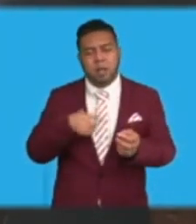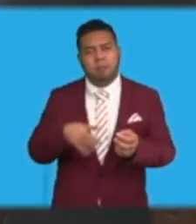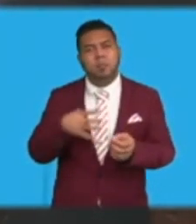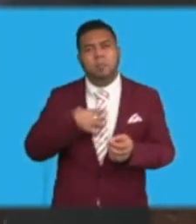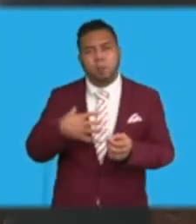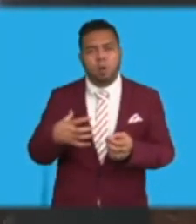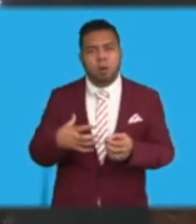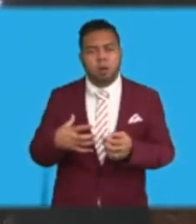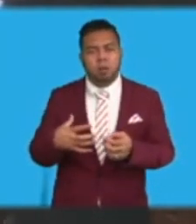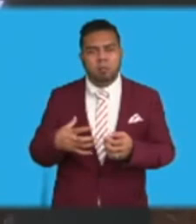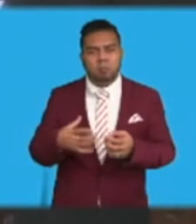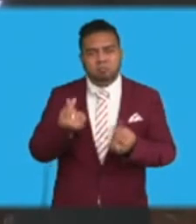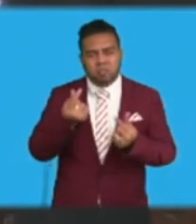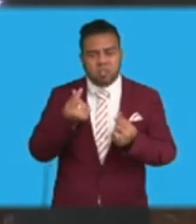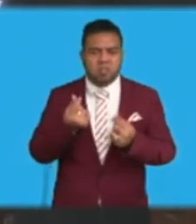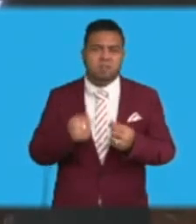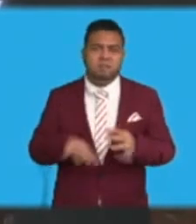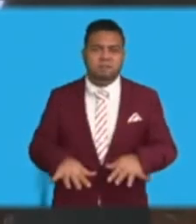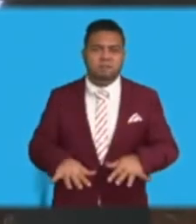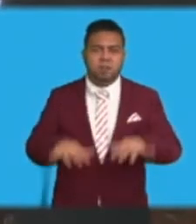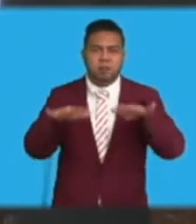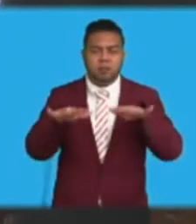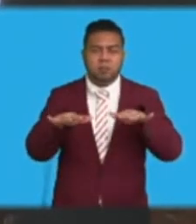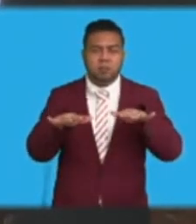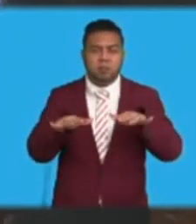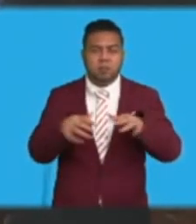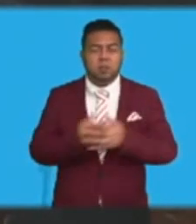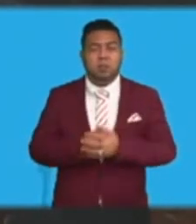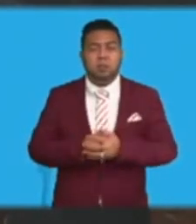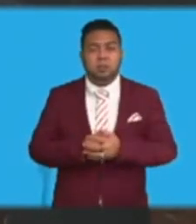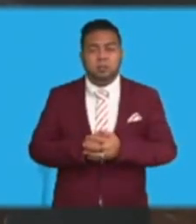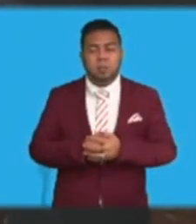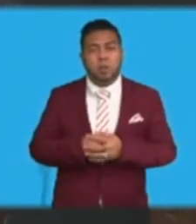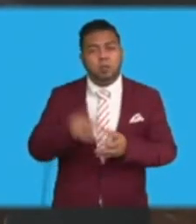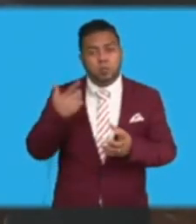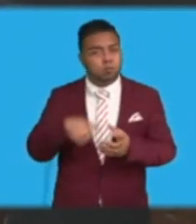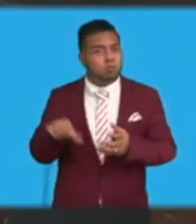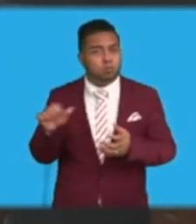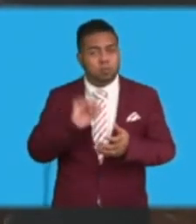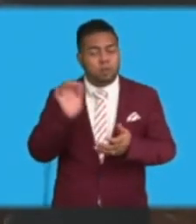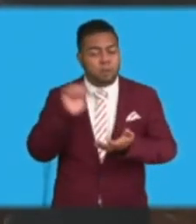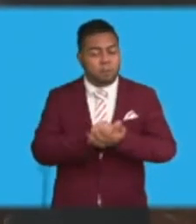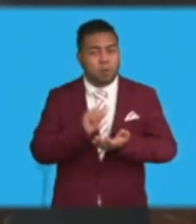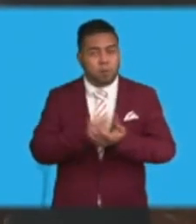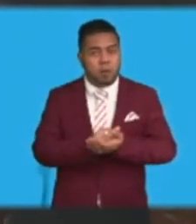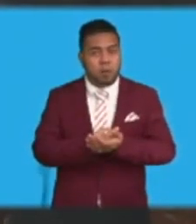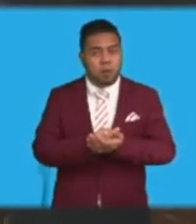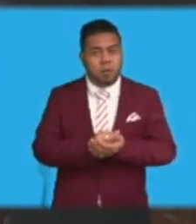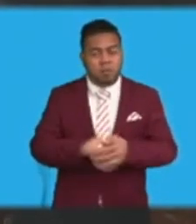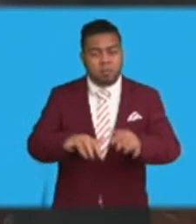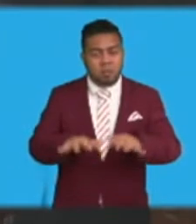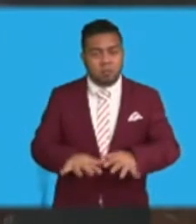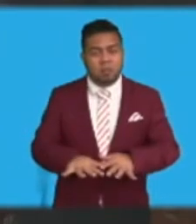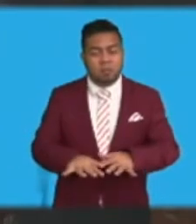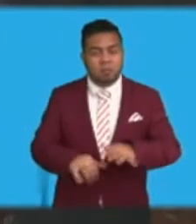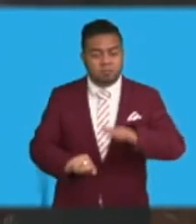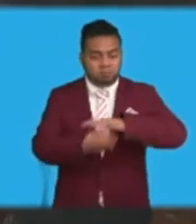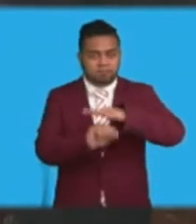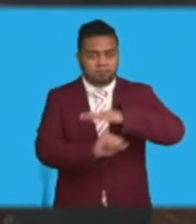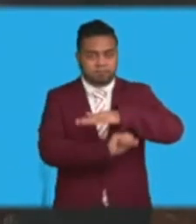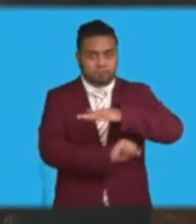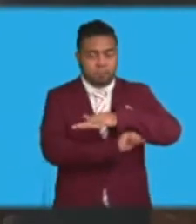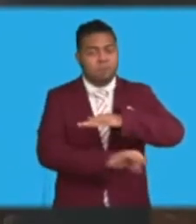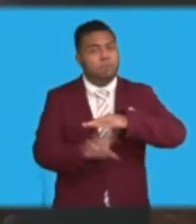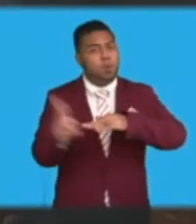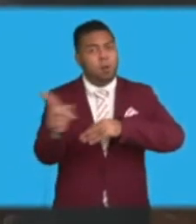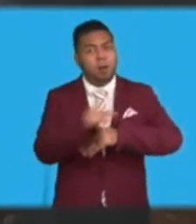flooding. Urbanization involves the laying down of tarmac or concrete, impermeable substances that will increase surface